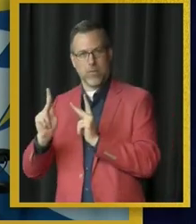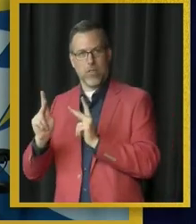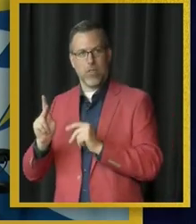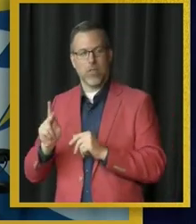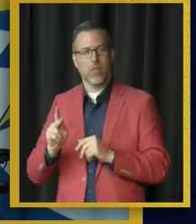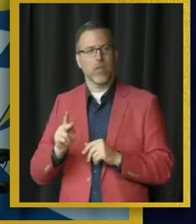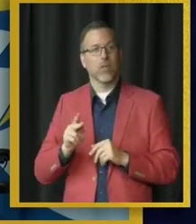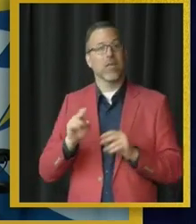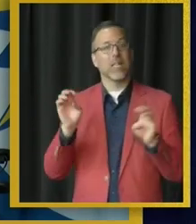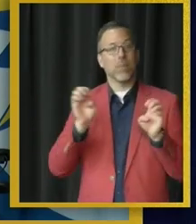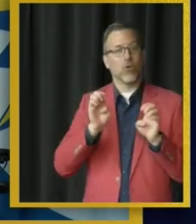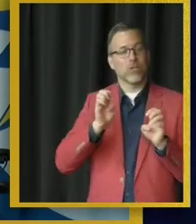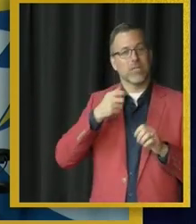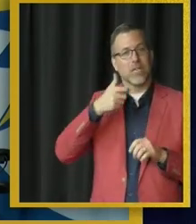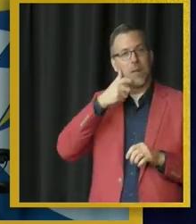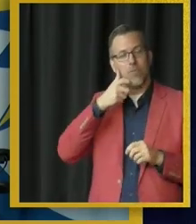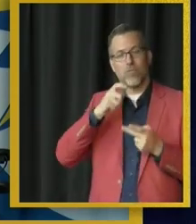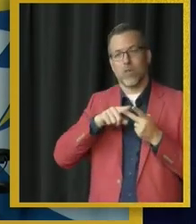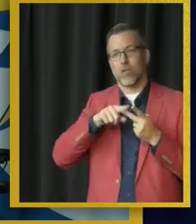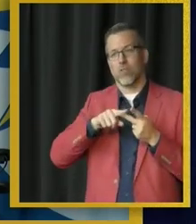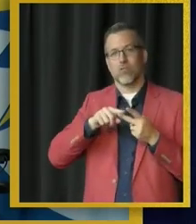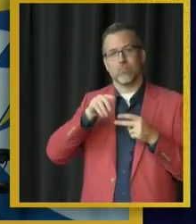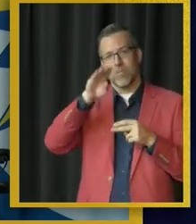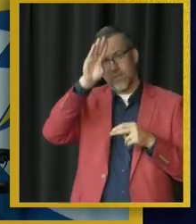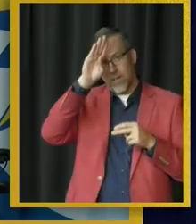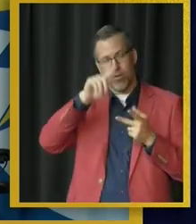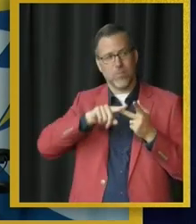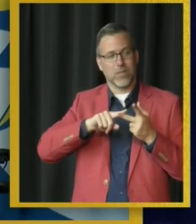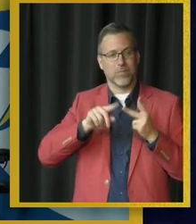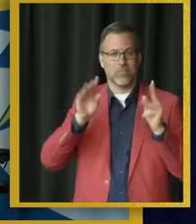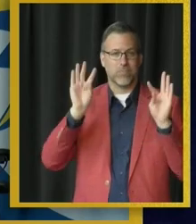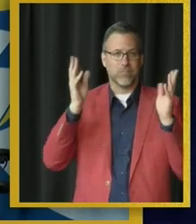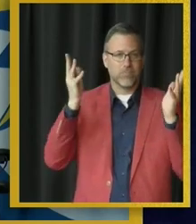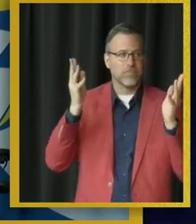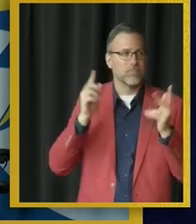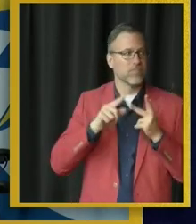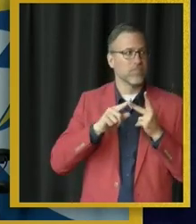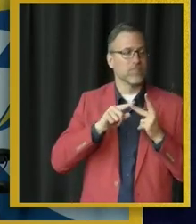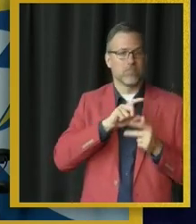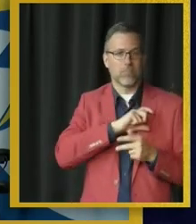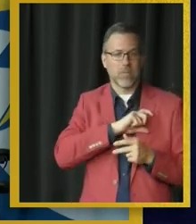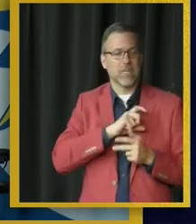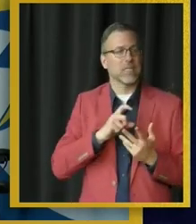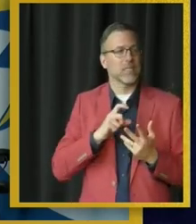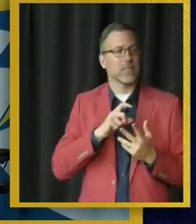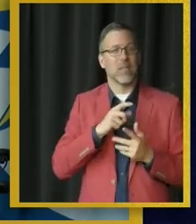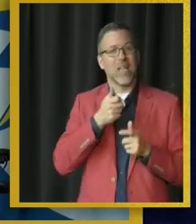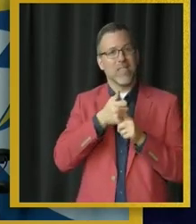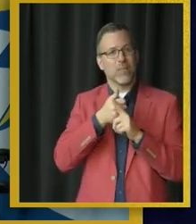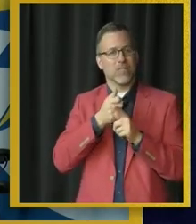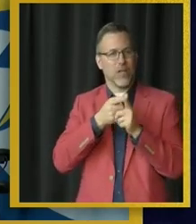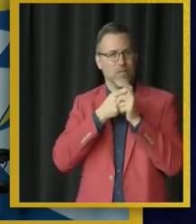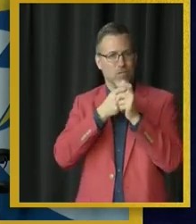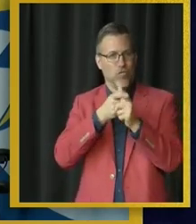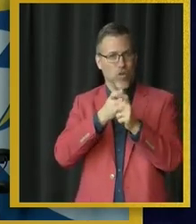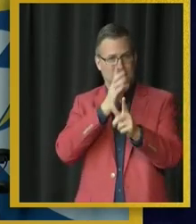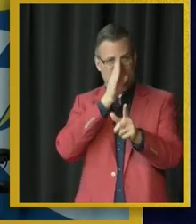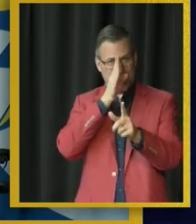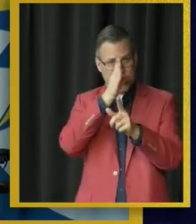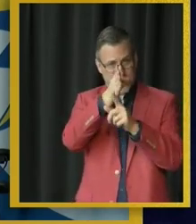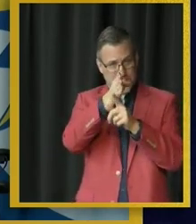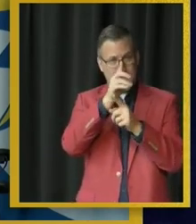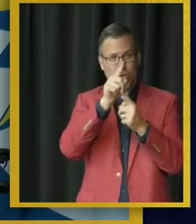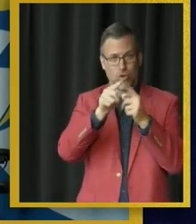emergency call center operators, the firemen, the paramedics, the police officers running to danger, acting